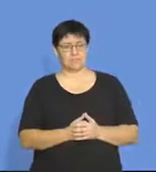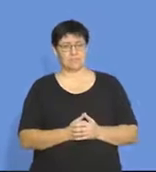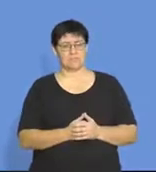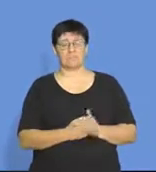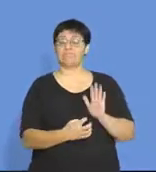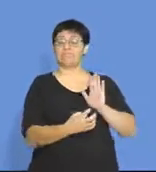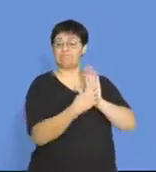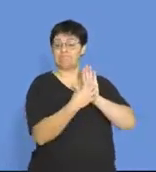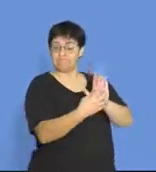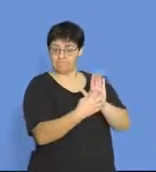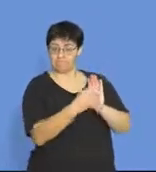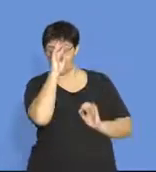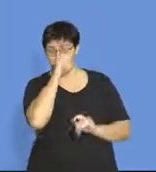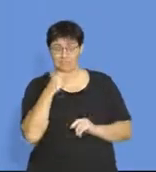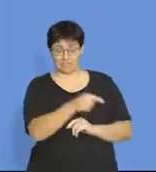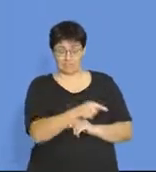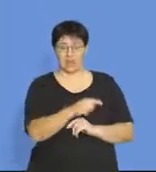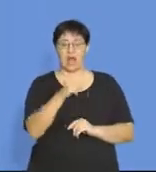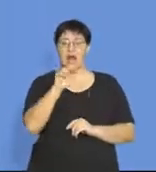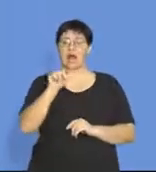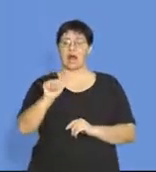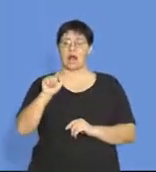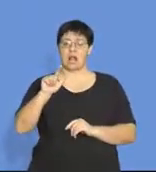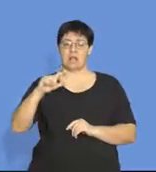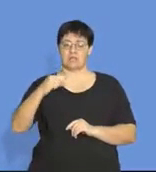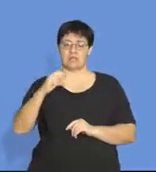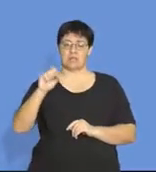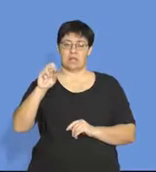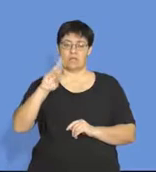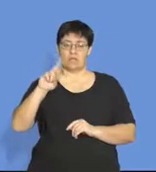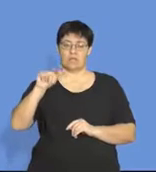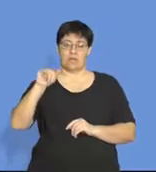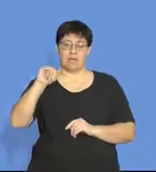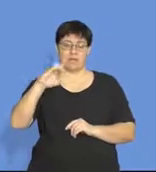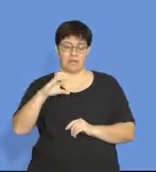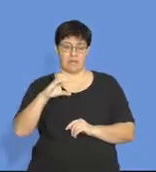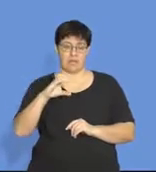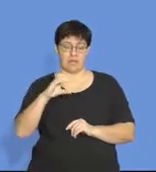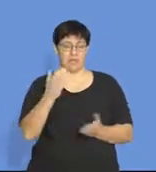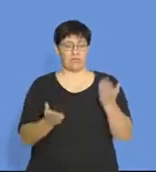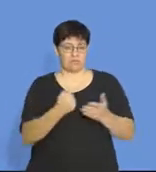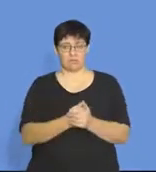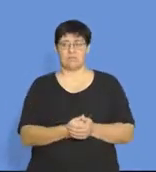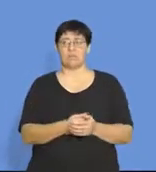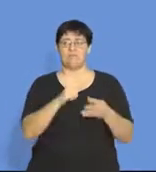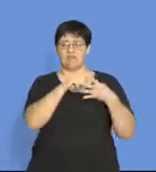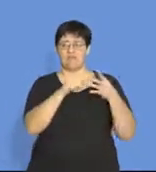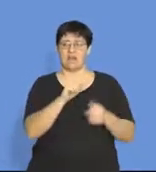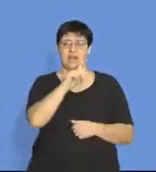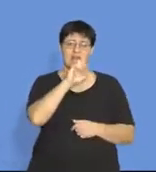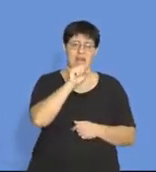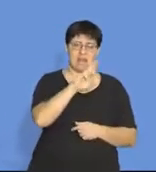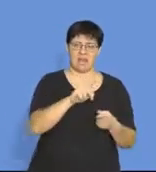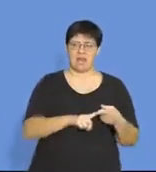Our map for this, remember, algebraic equations, we have different types of them. It's the linear, quadratic, the